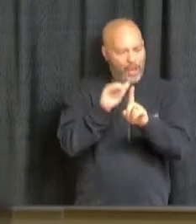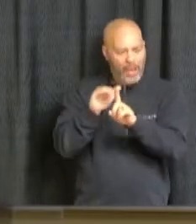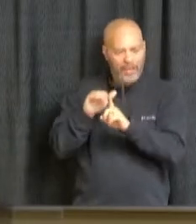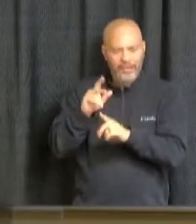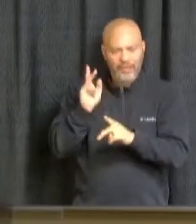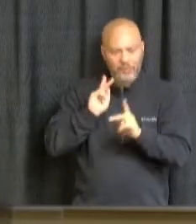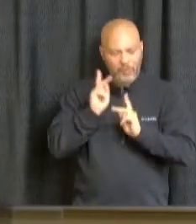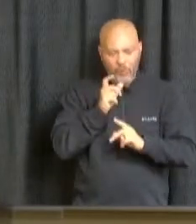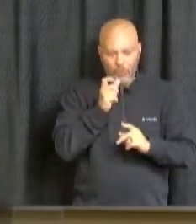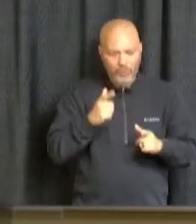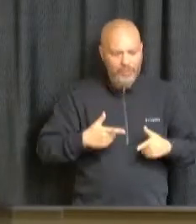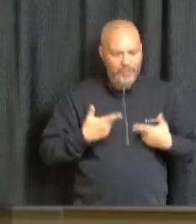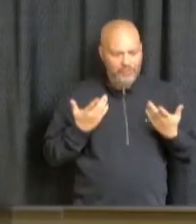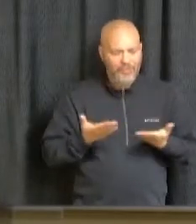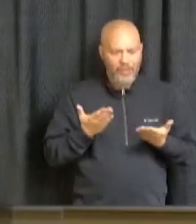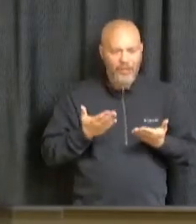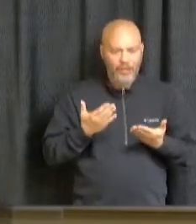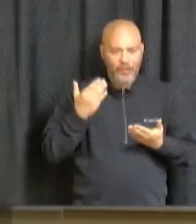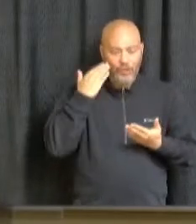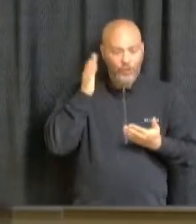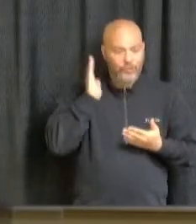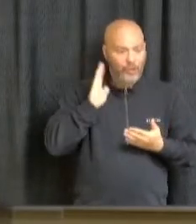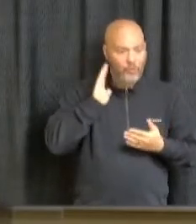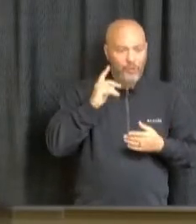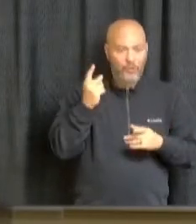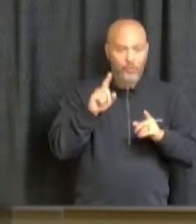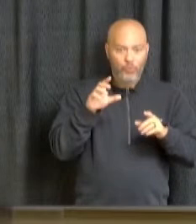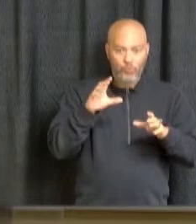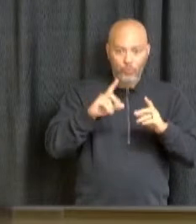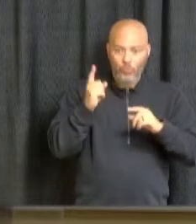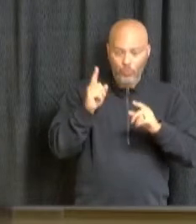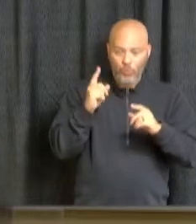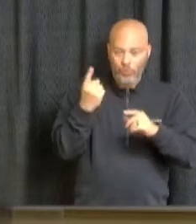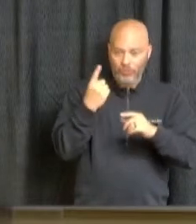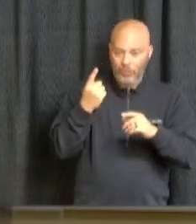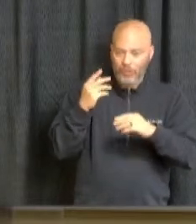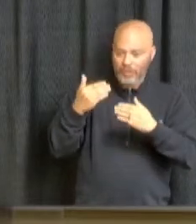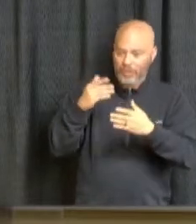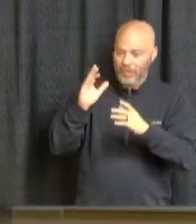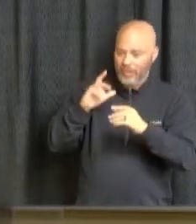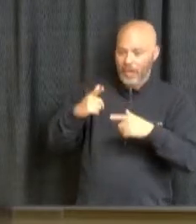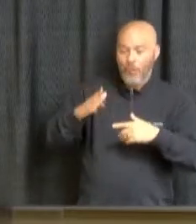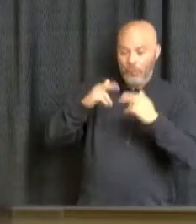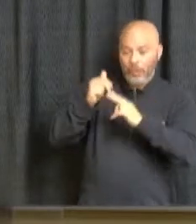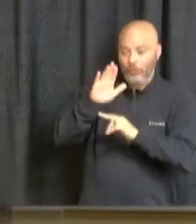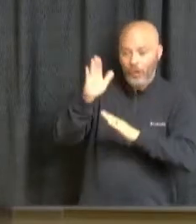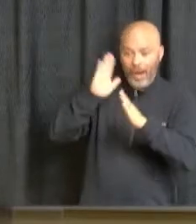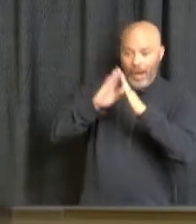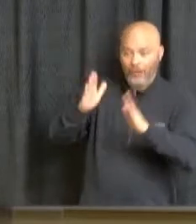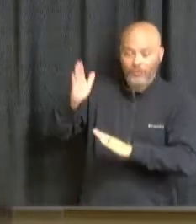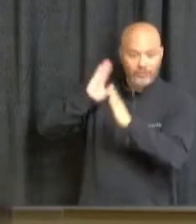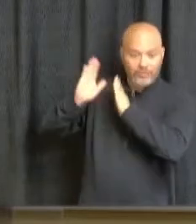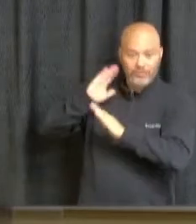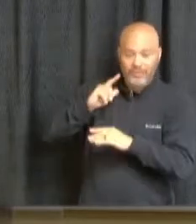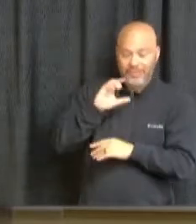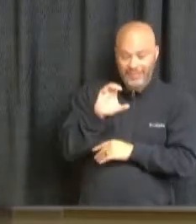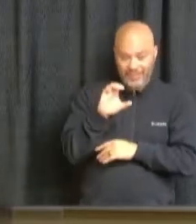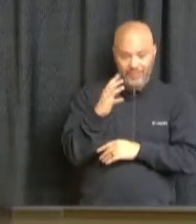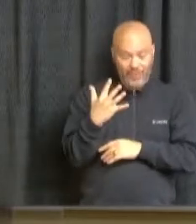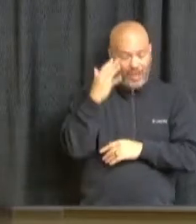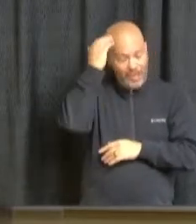the citizens that there was someone up here doing the same thing when they were building your neighborhood. And